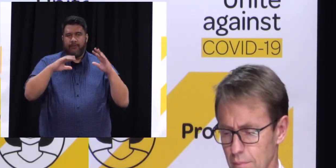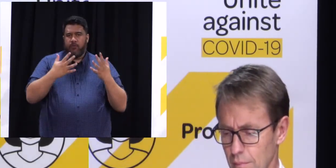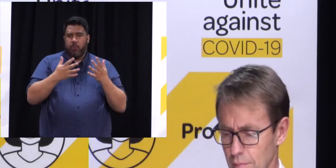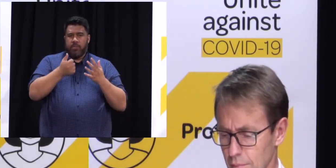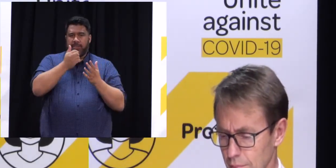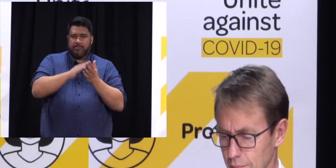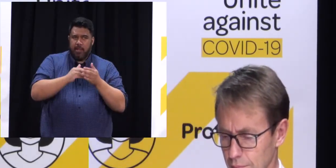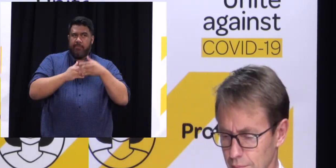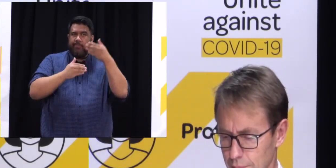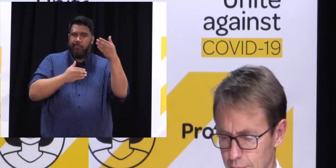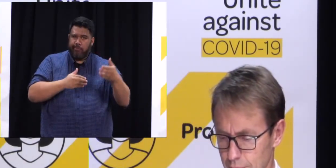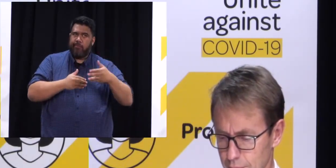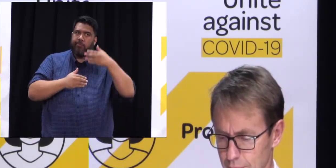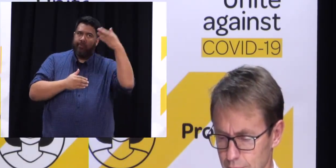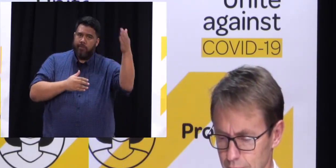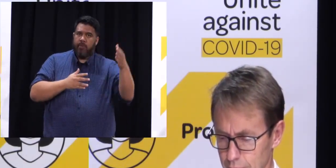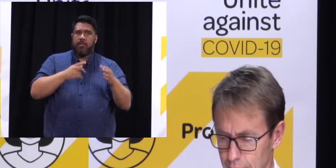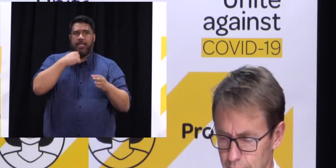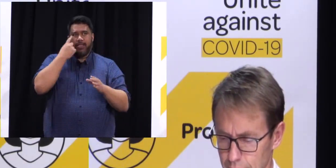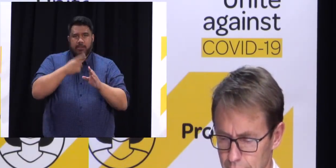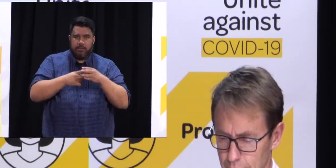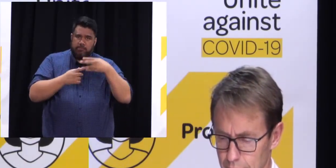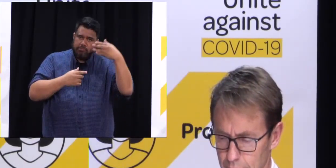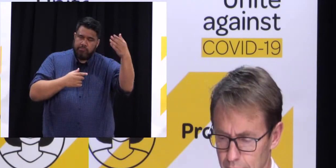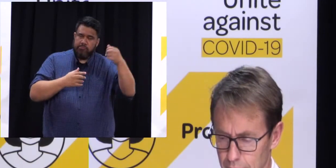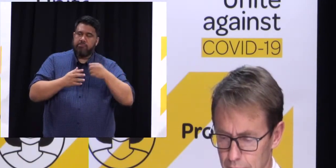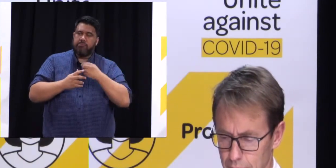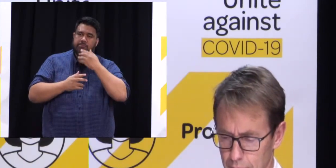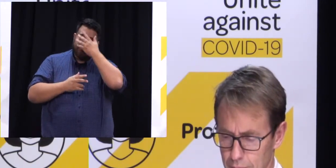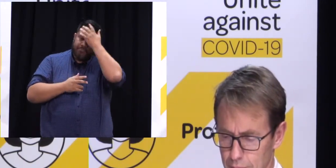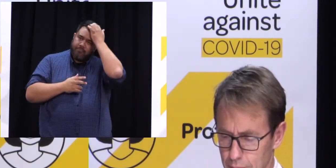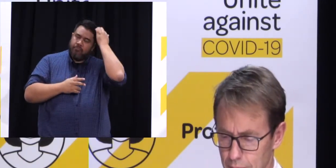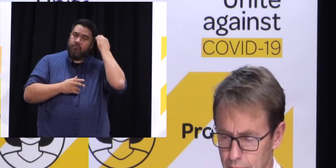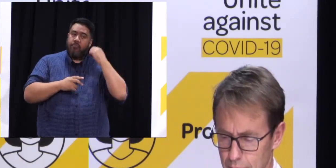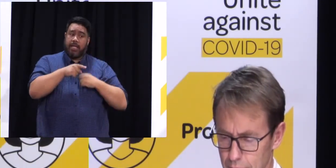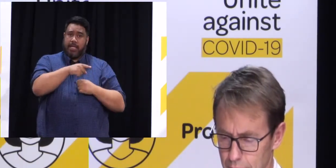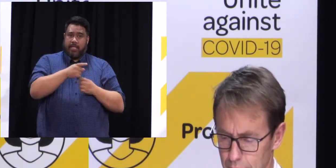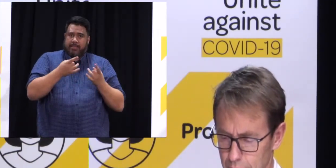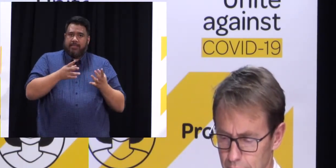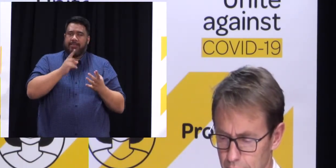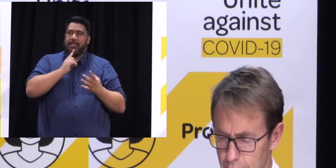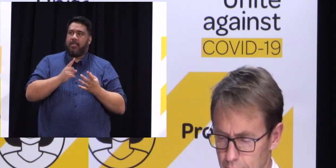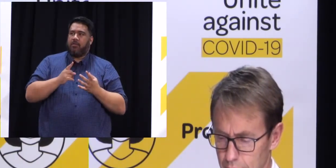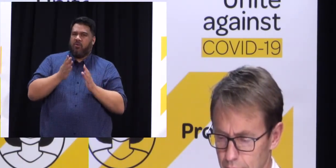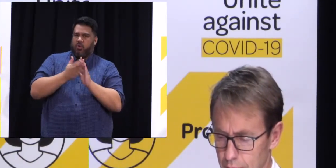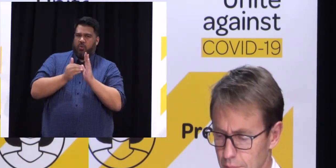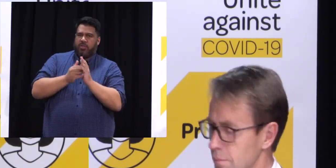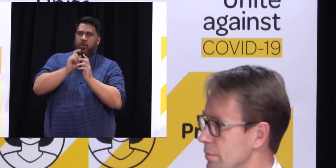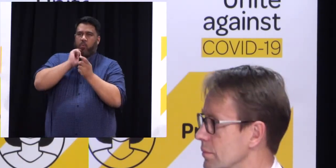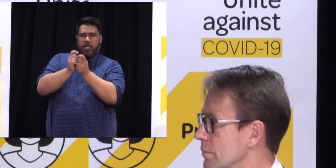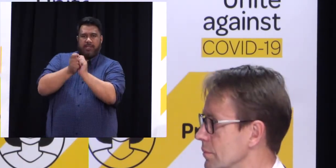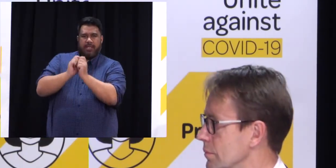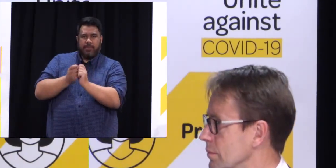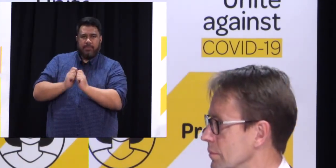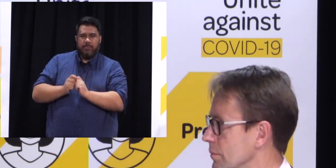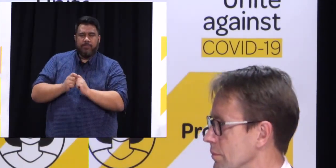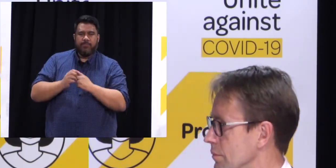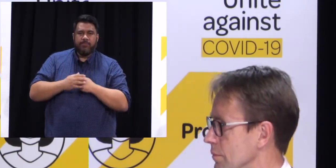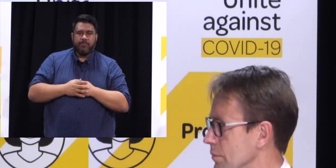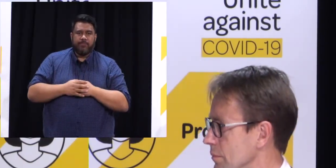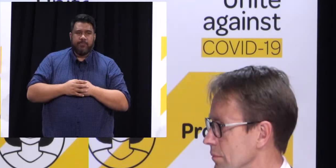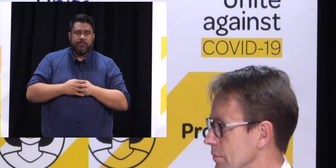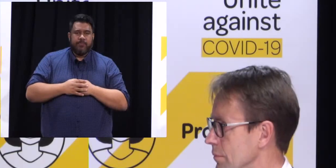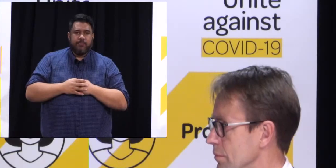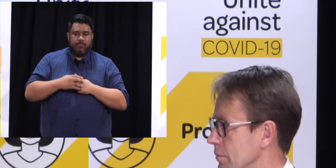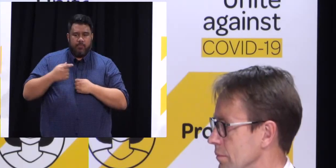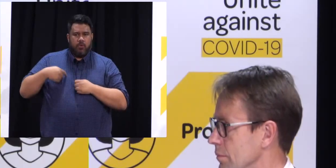6 months, so going into 2022. And already we were adapting what that approach would look like next year. And we've done that all the